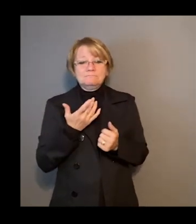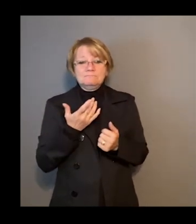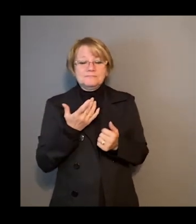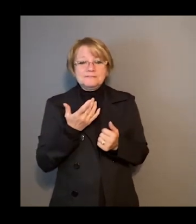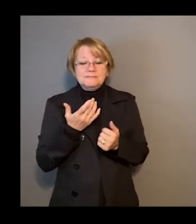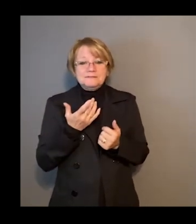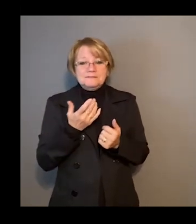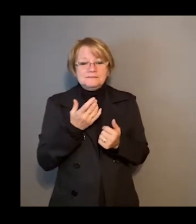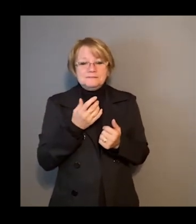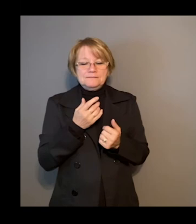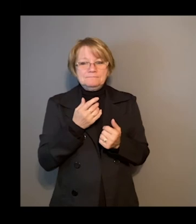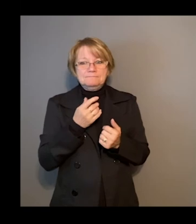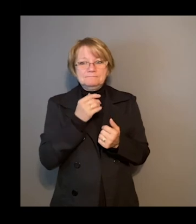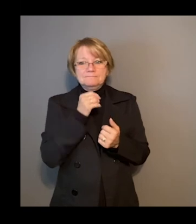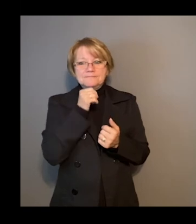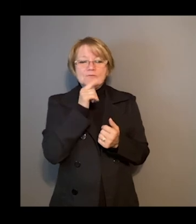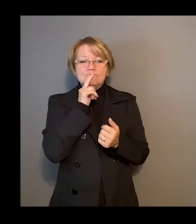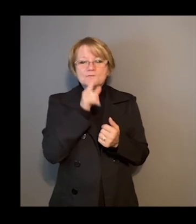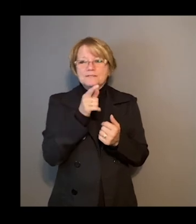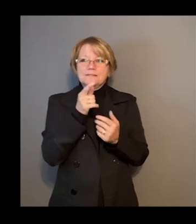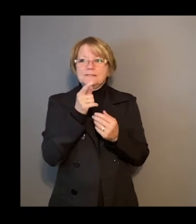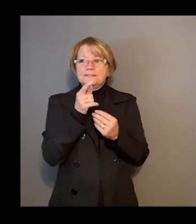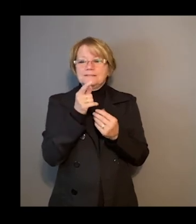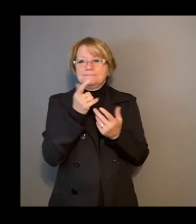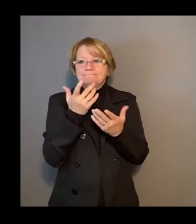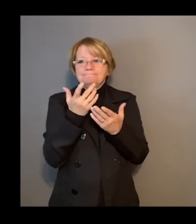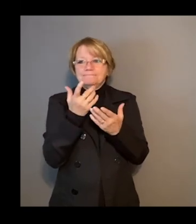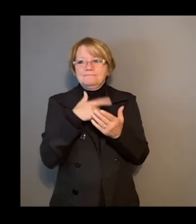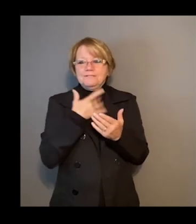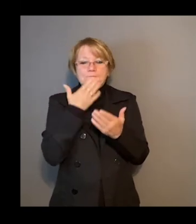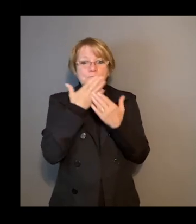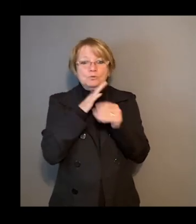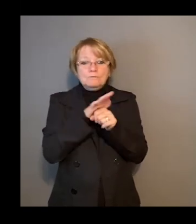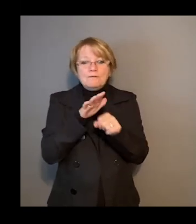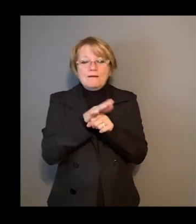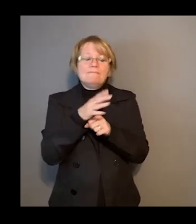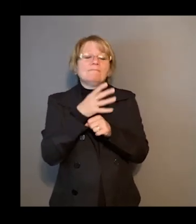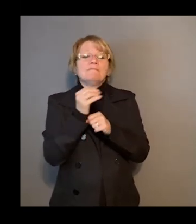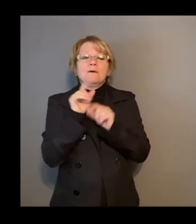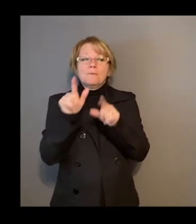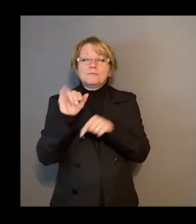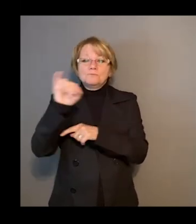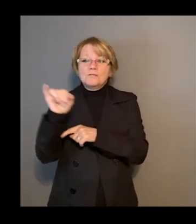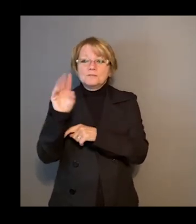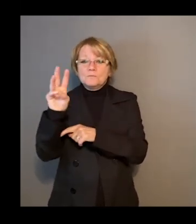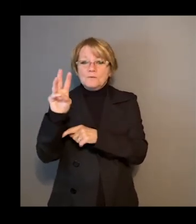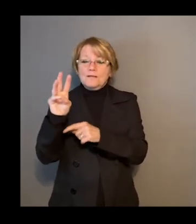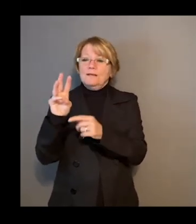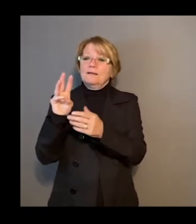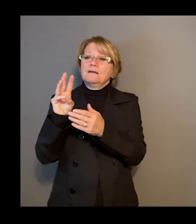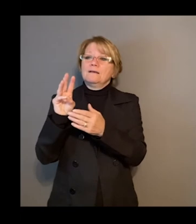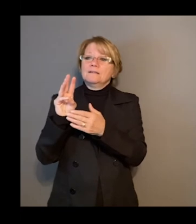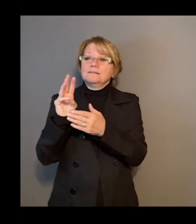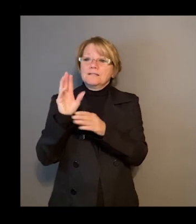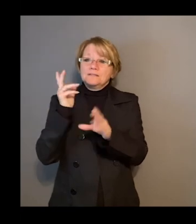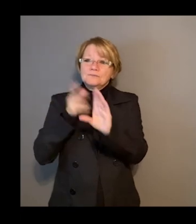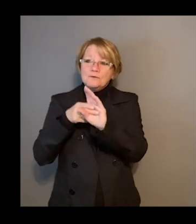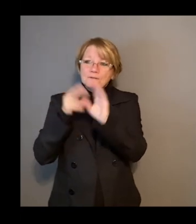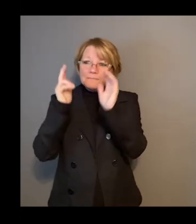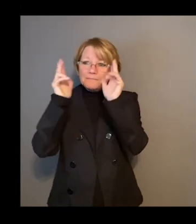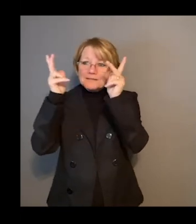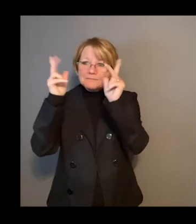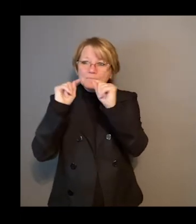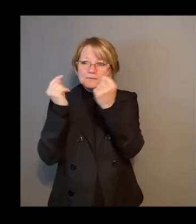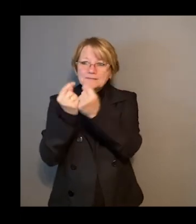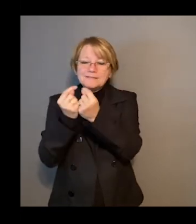and Wales right out of high school. I was a student there. I walked on the basketball team, got kicked off, and I just like stopped really